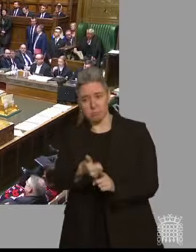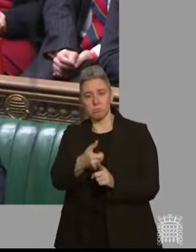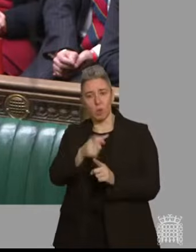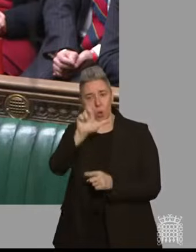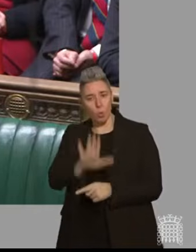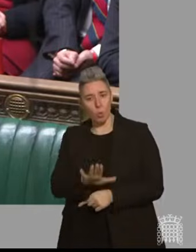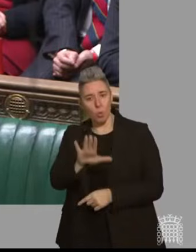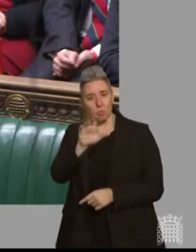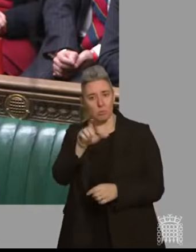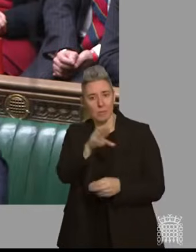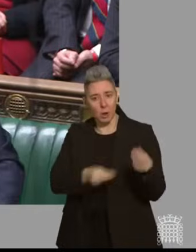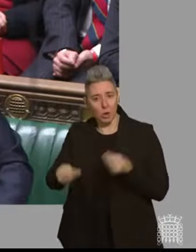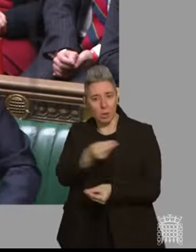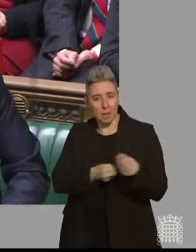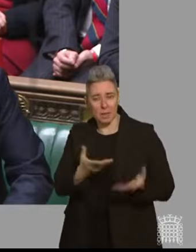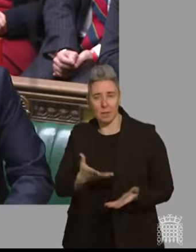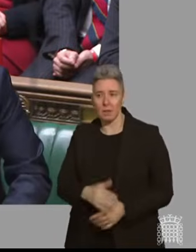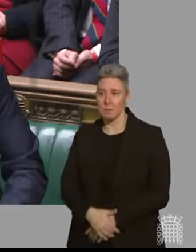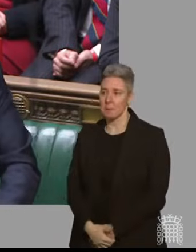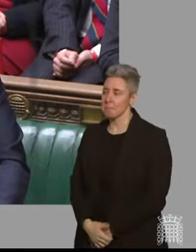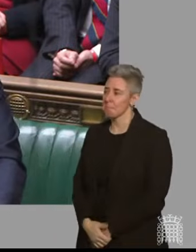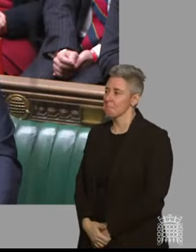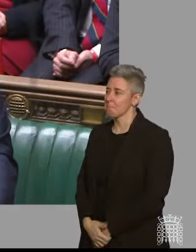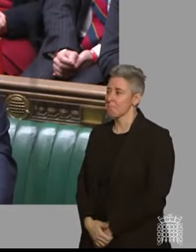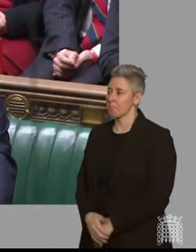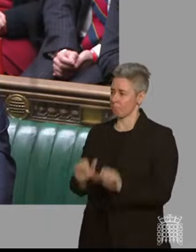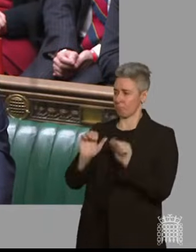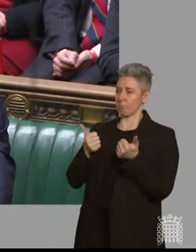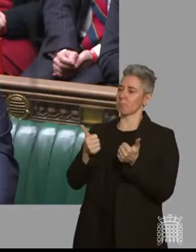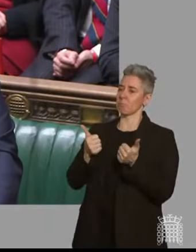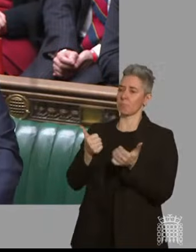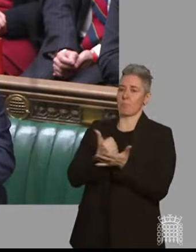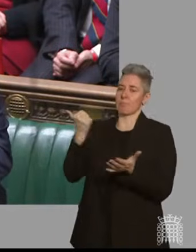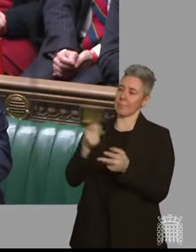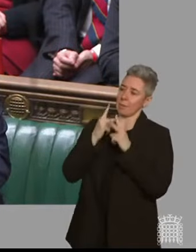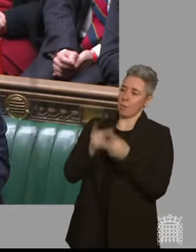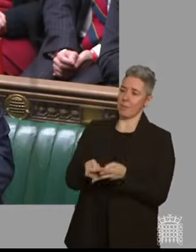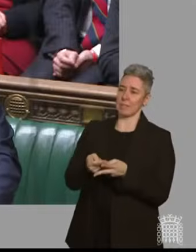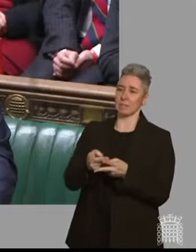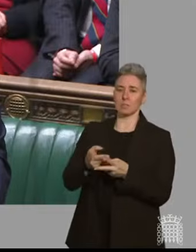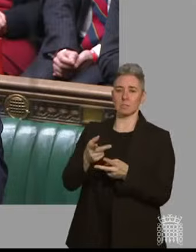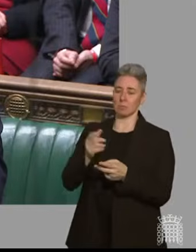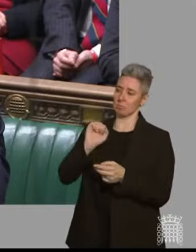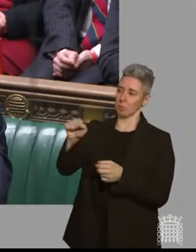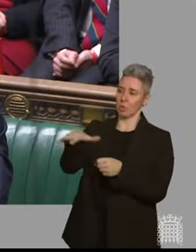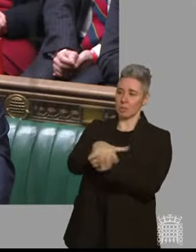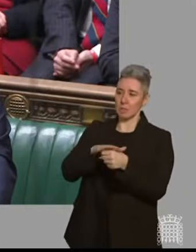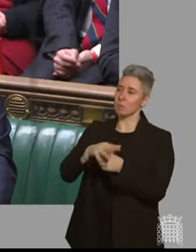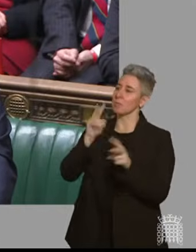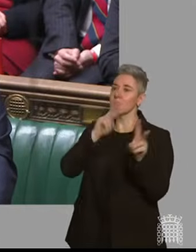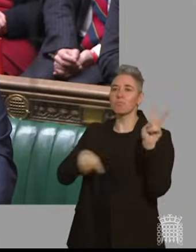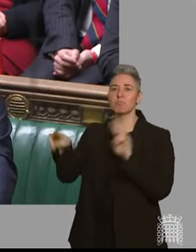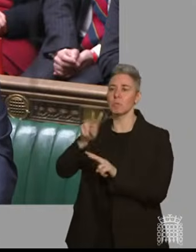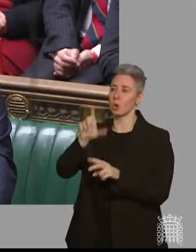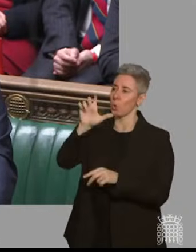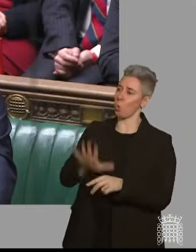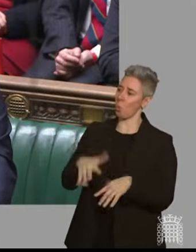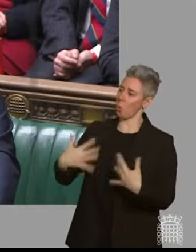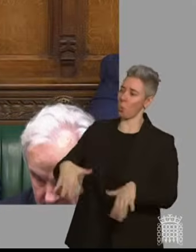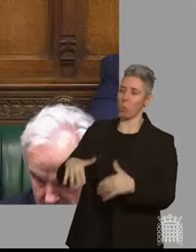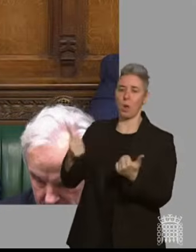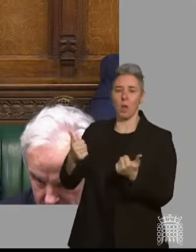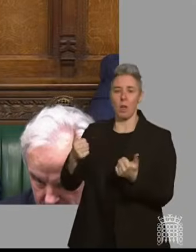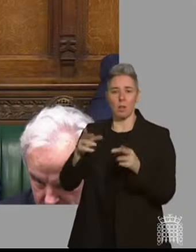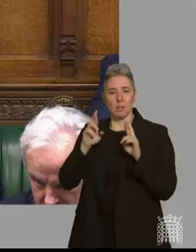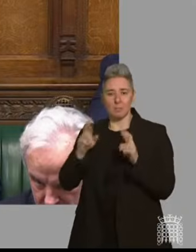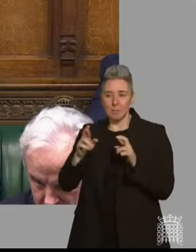week in his constituency and see the delights of Cornwall, and I wish everyone a happy St Piran's Day for next week, Mr. Speaker.